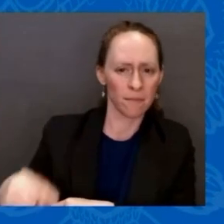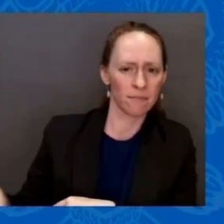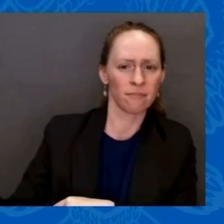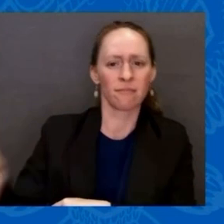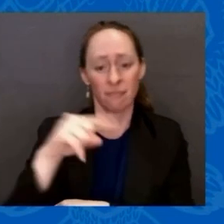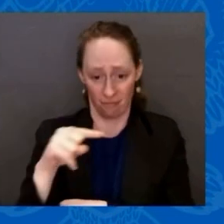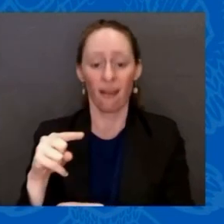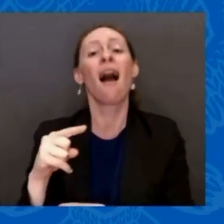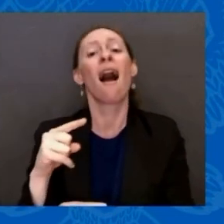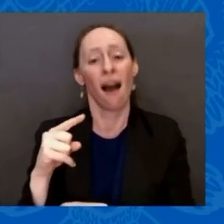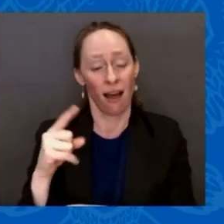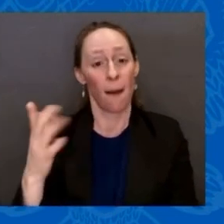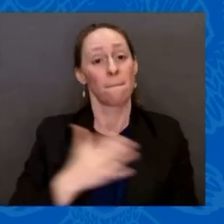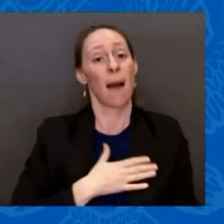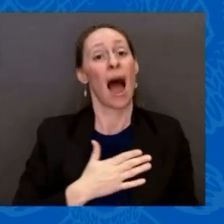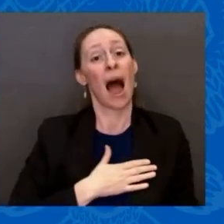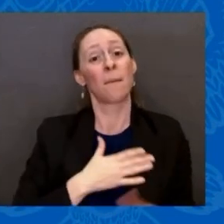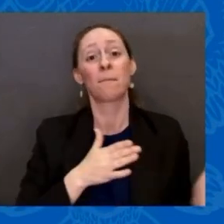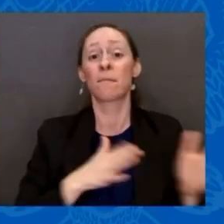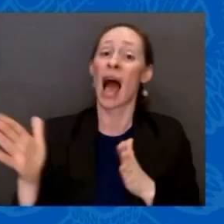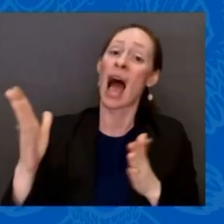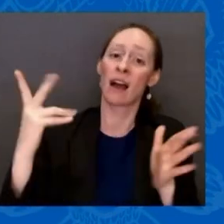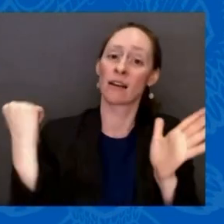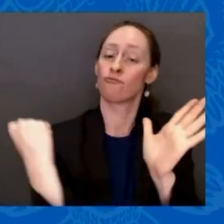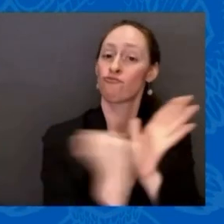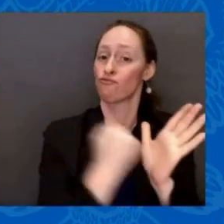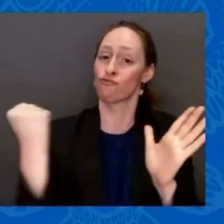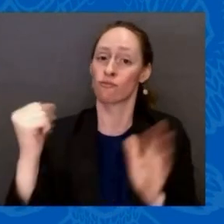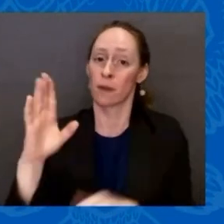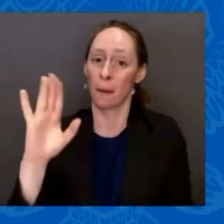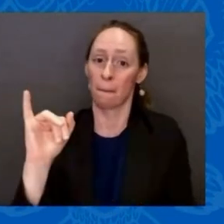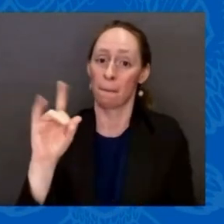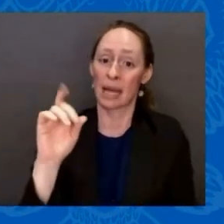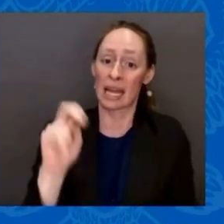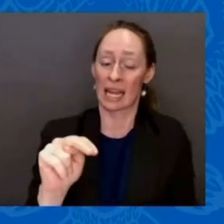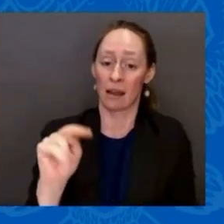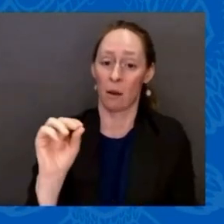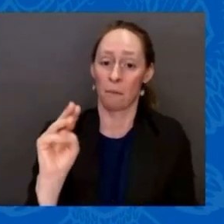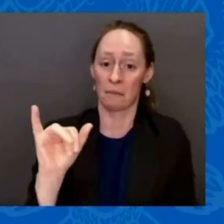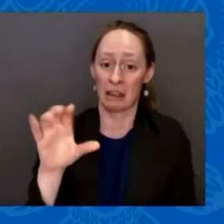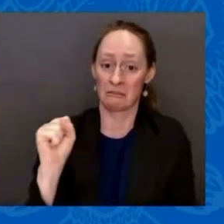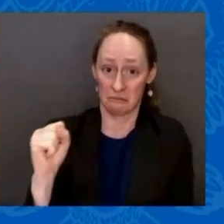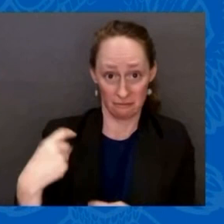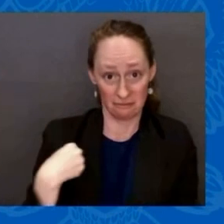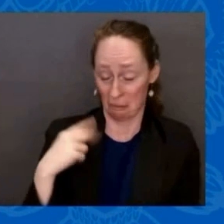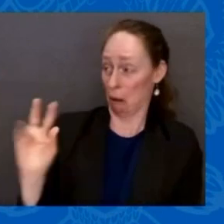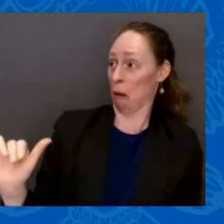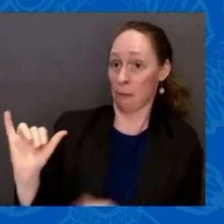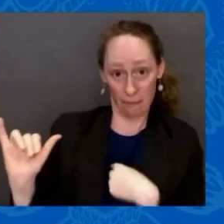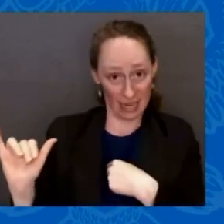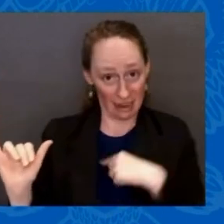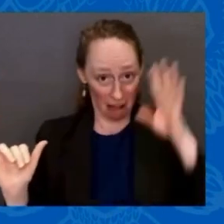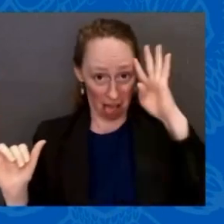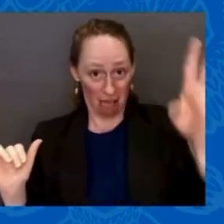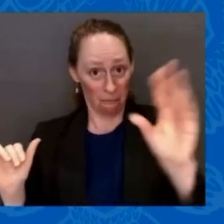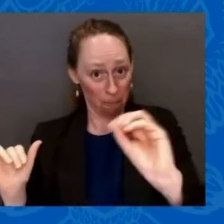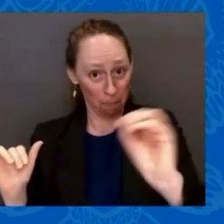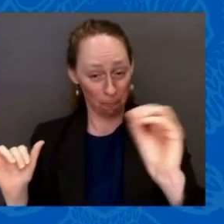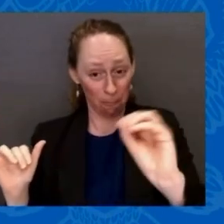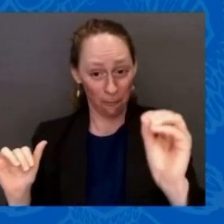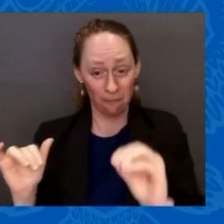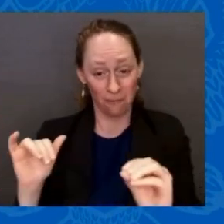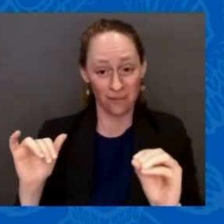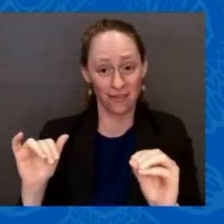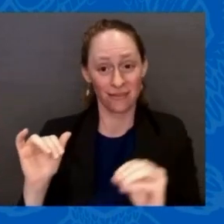it, but they're the ones that used it first. I got asked by a press person this morning, getting on the helicopter in Washington, why, when I asked you about